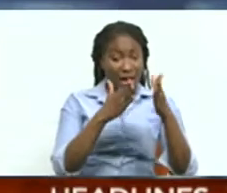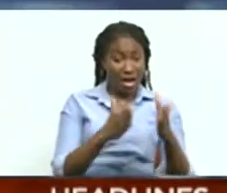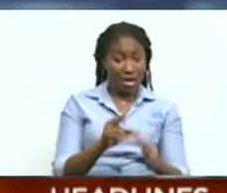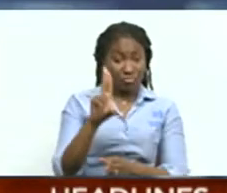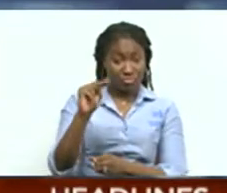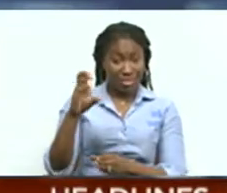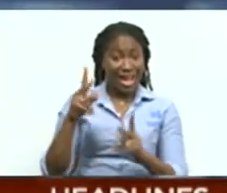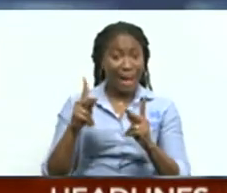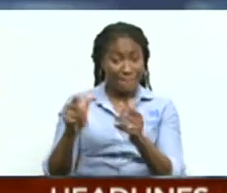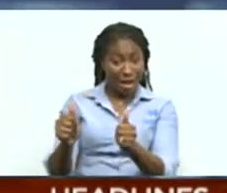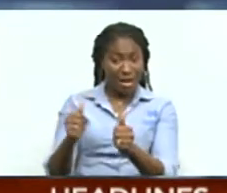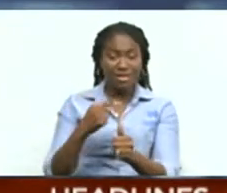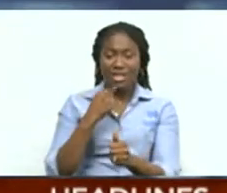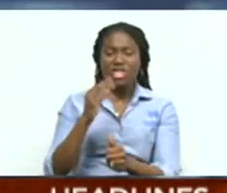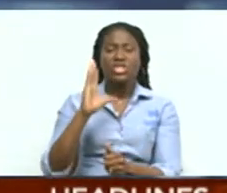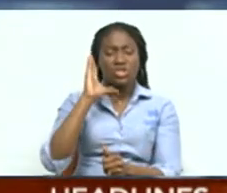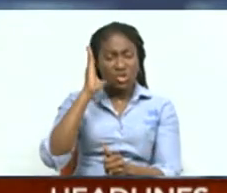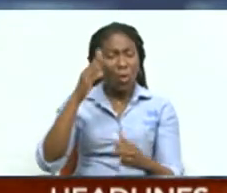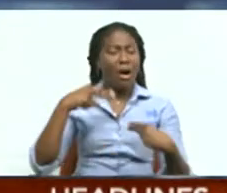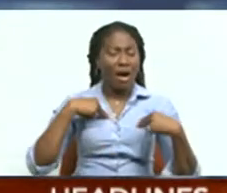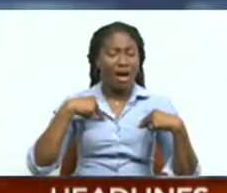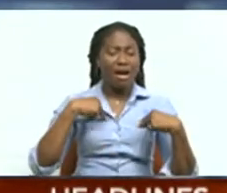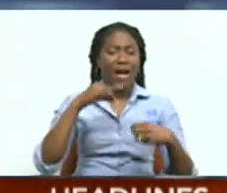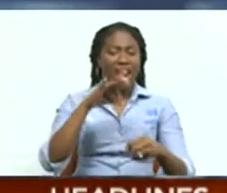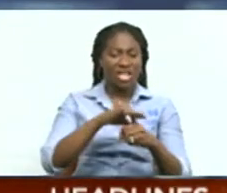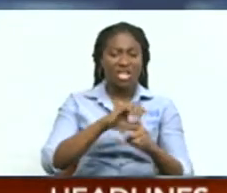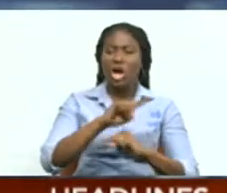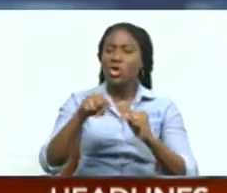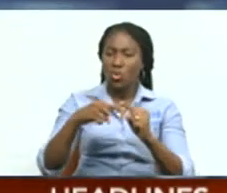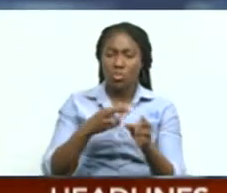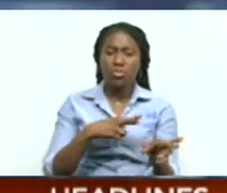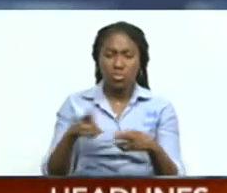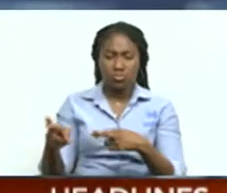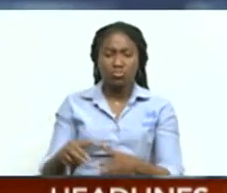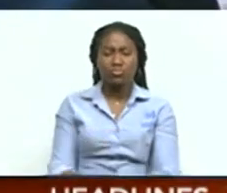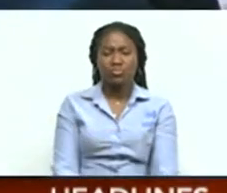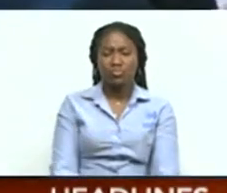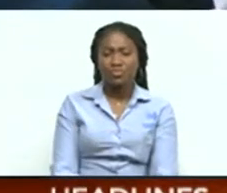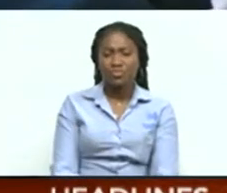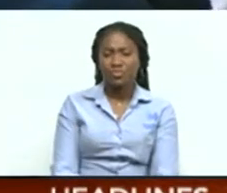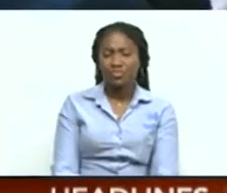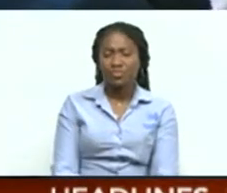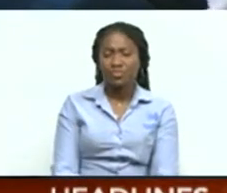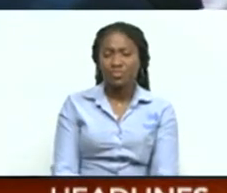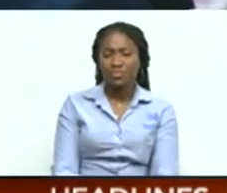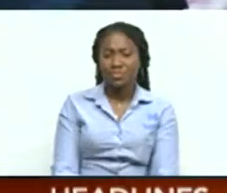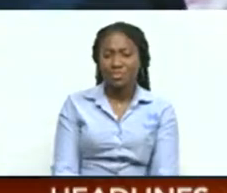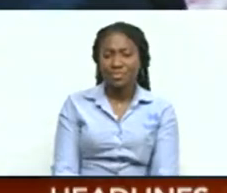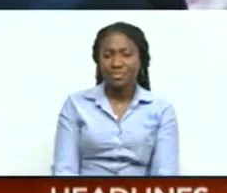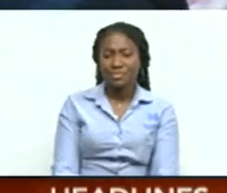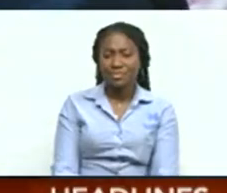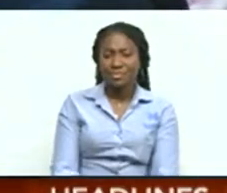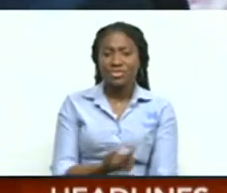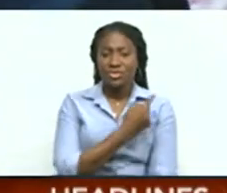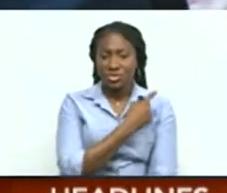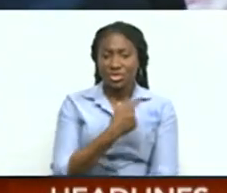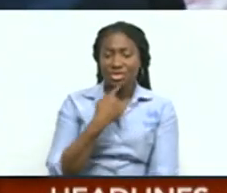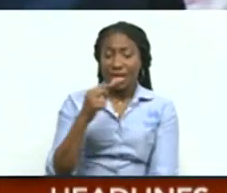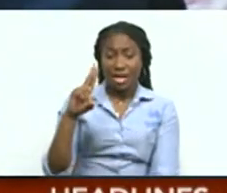Bisesa, says she will call the internal election when it is constitutionally due. Our party is a strong,